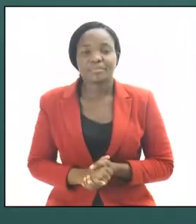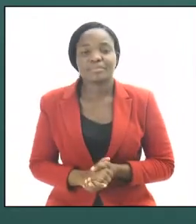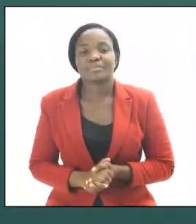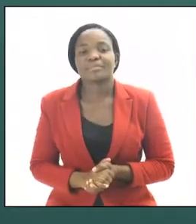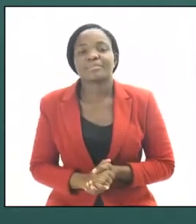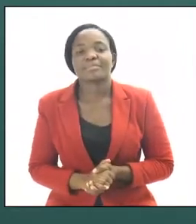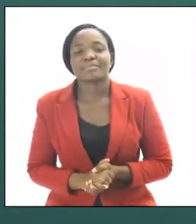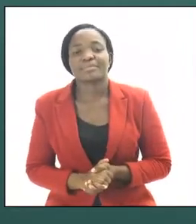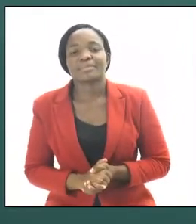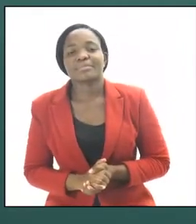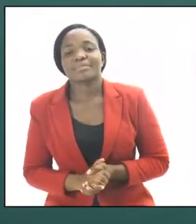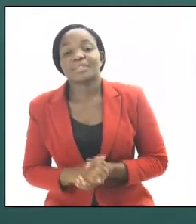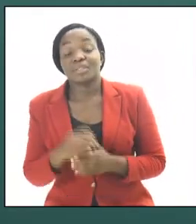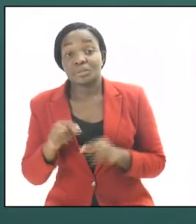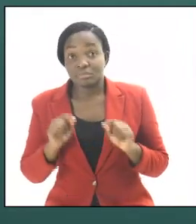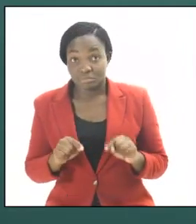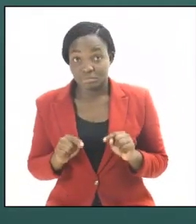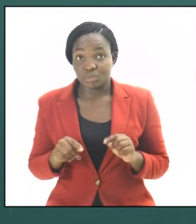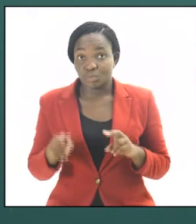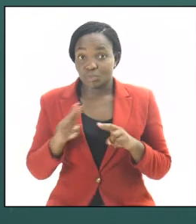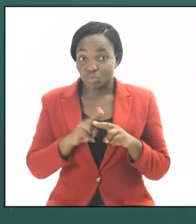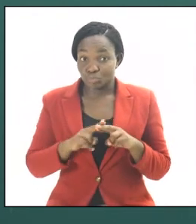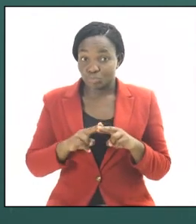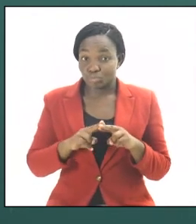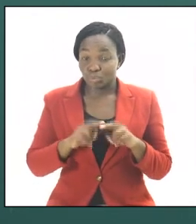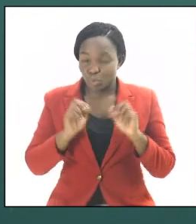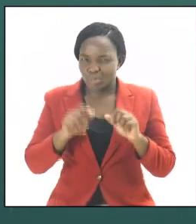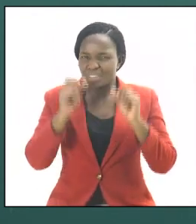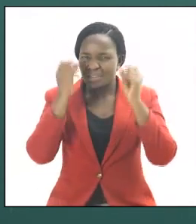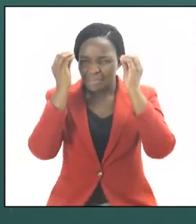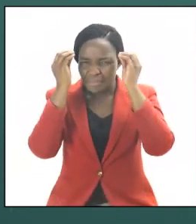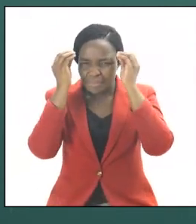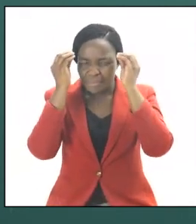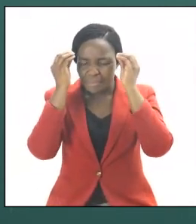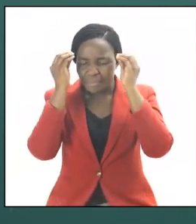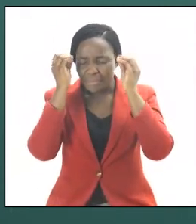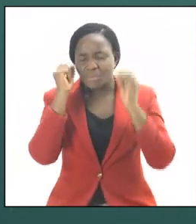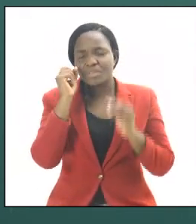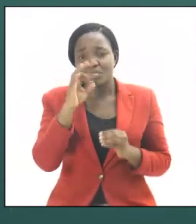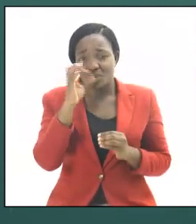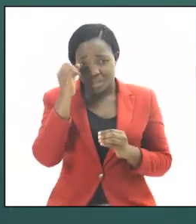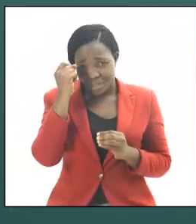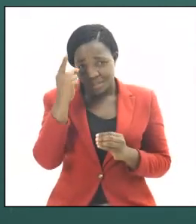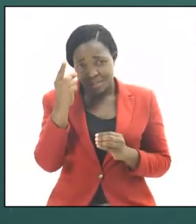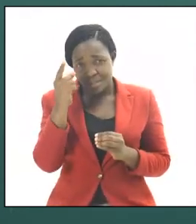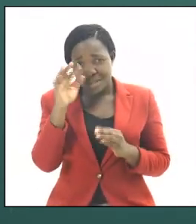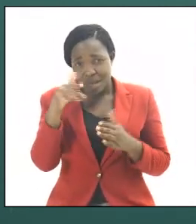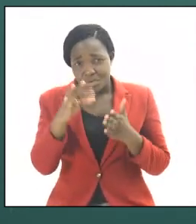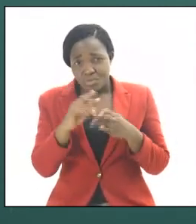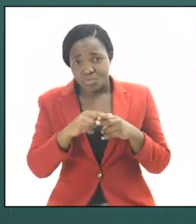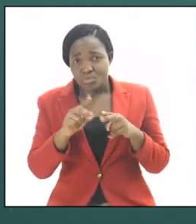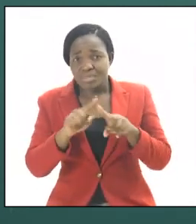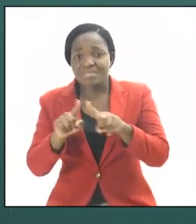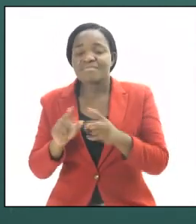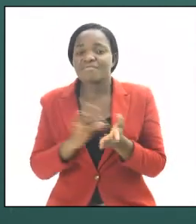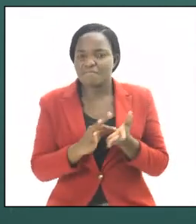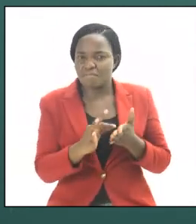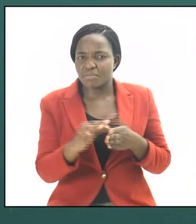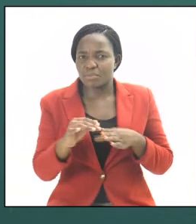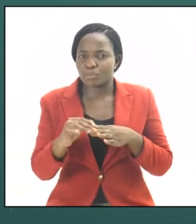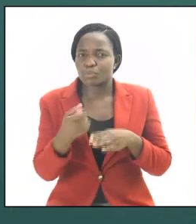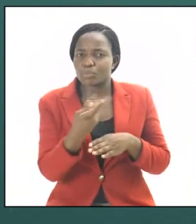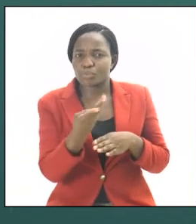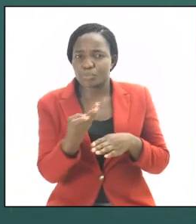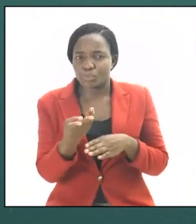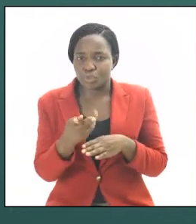So, we are going to make sure we understand and know how to use the formulae for calculating the